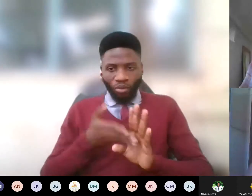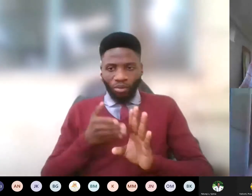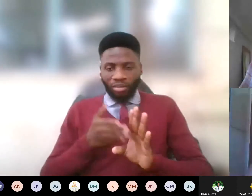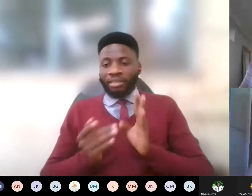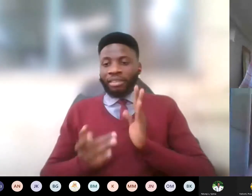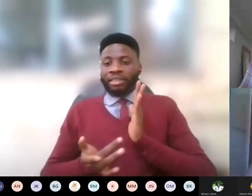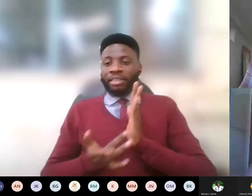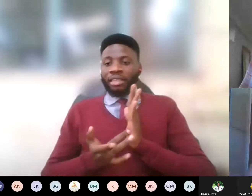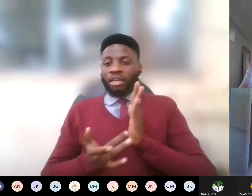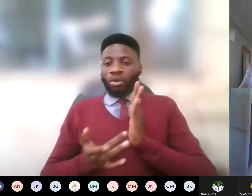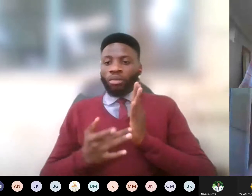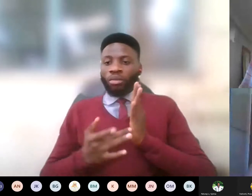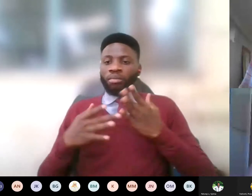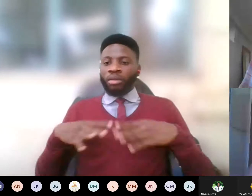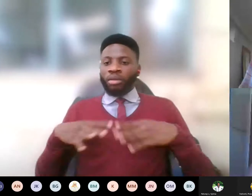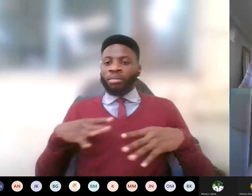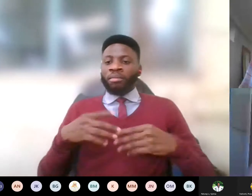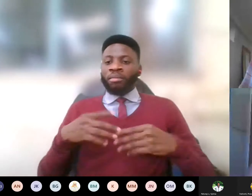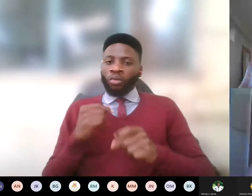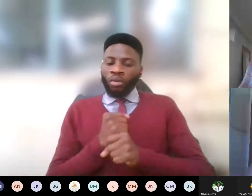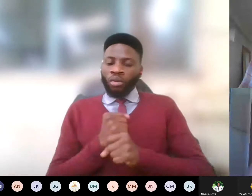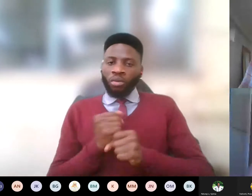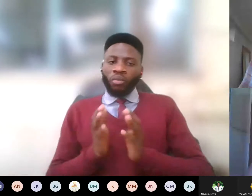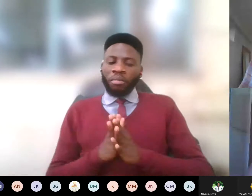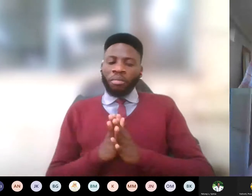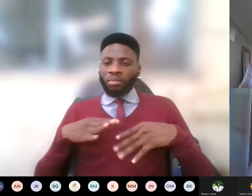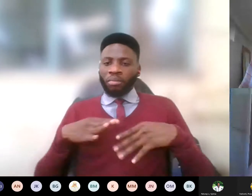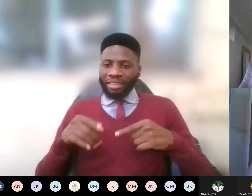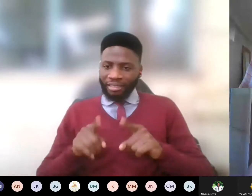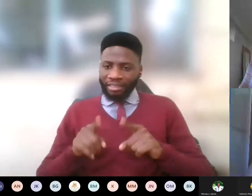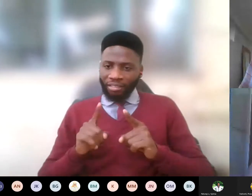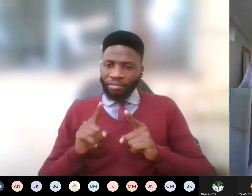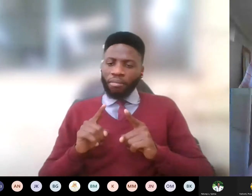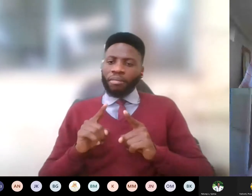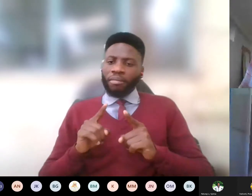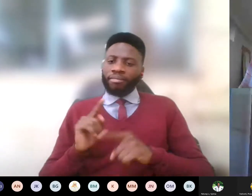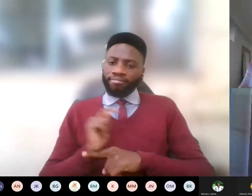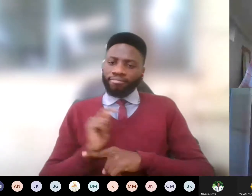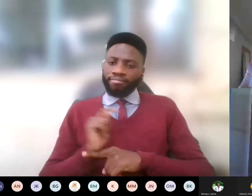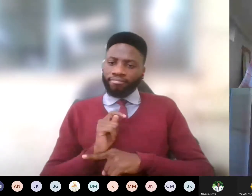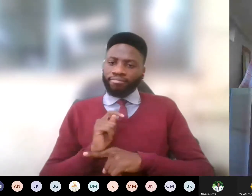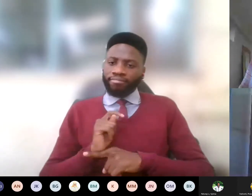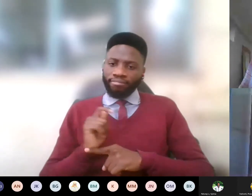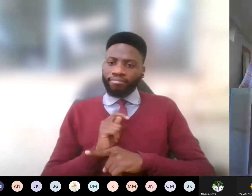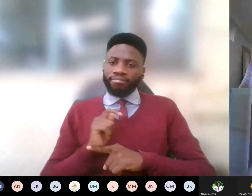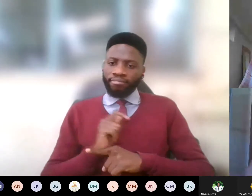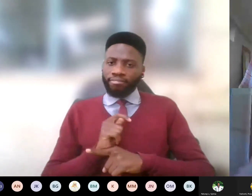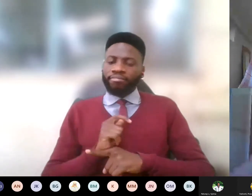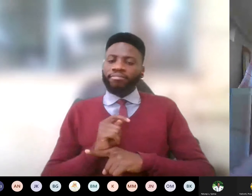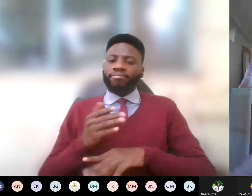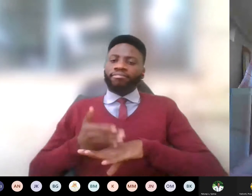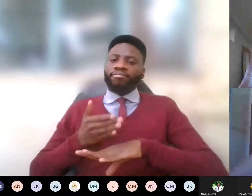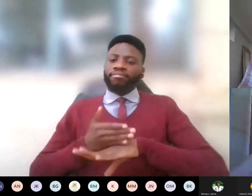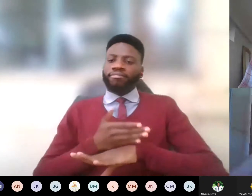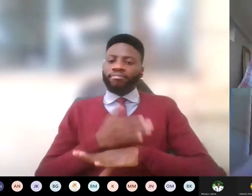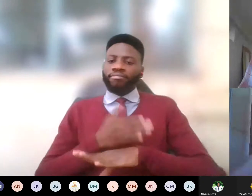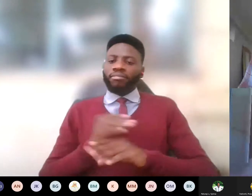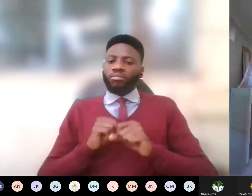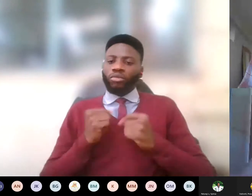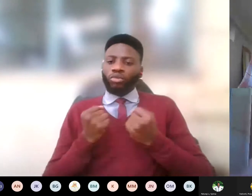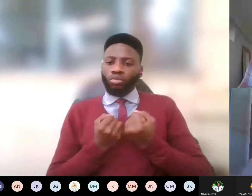Whenever we have these conversations, people ask, okay, so there's so much that needs to be learned. How do I get all these skills? How